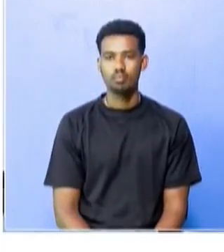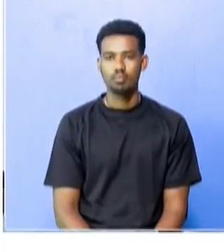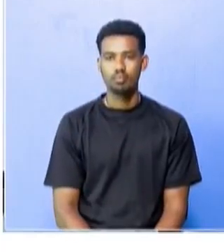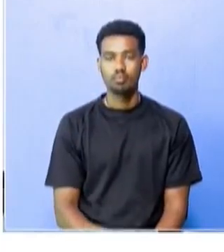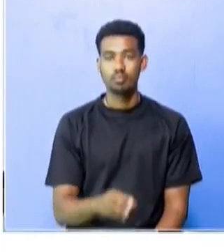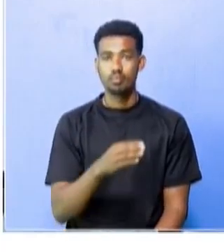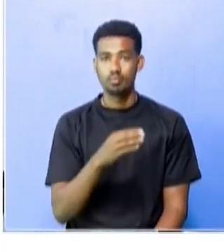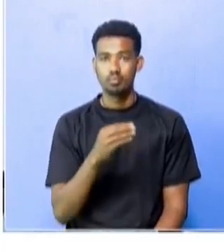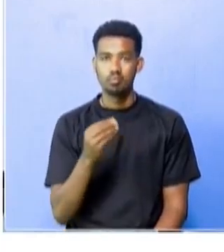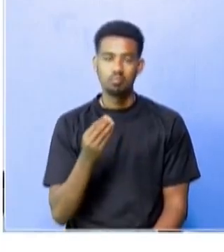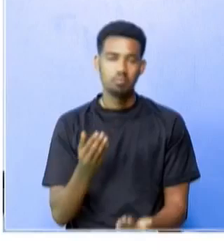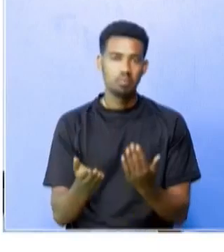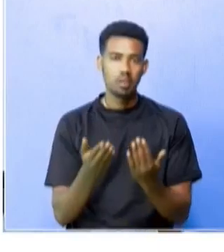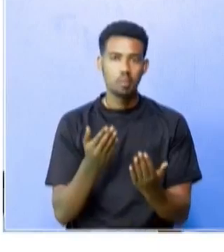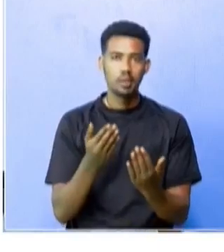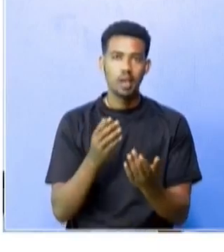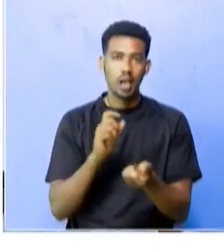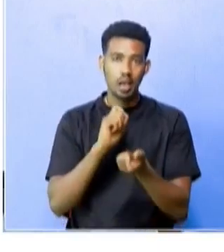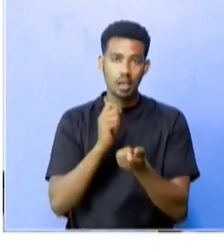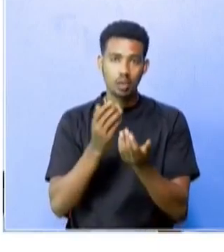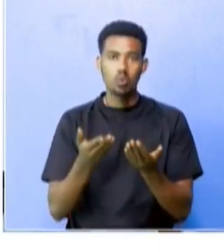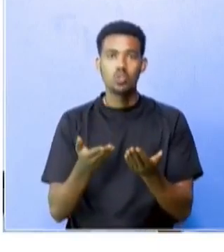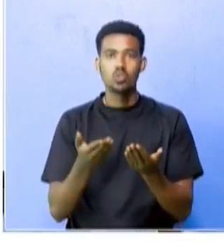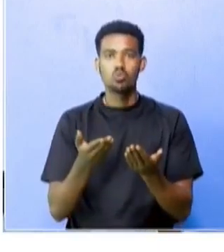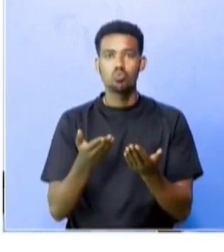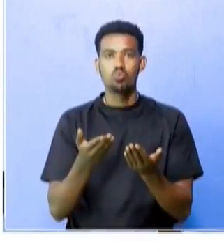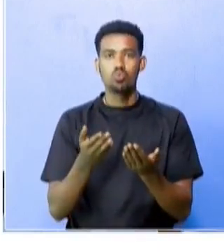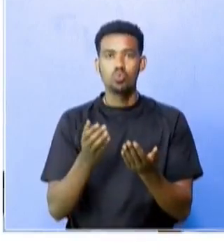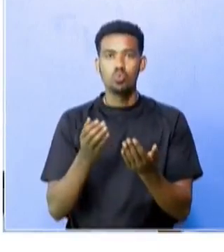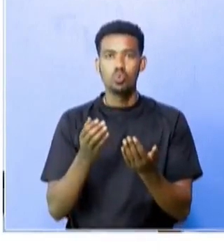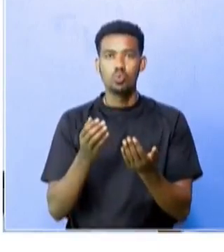And if we want to make negative, no,